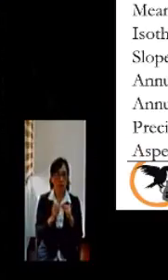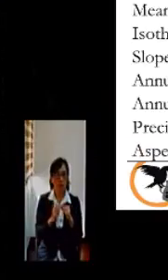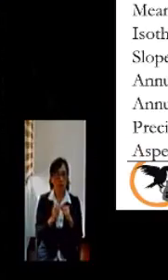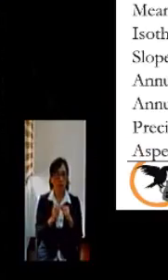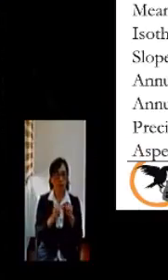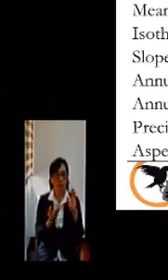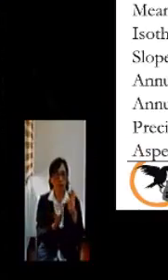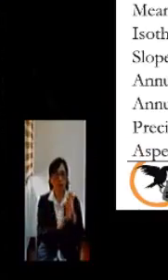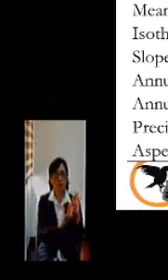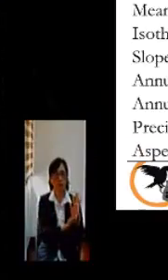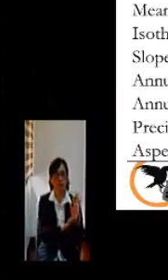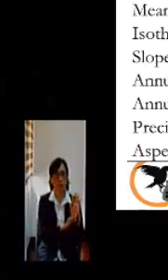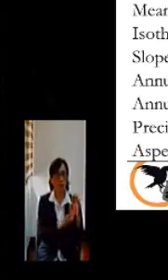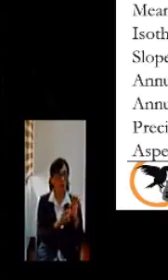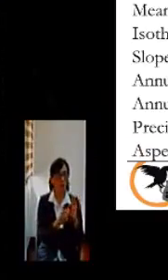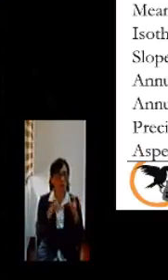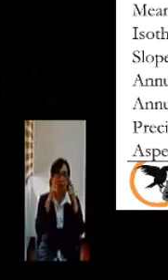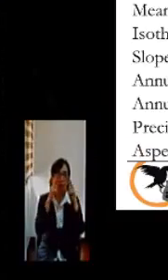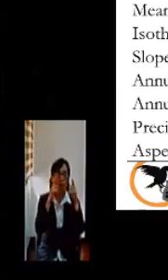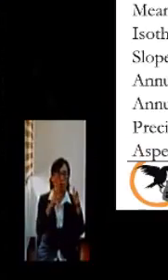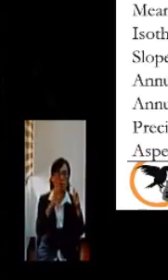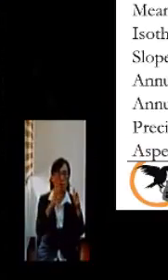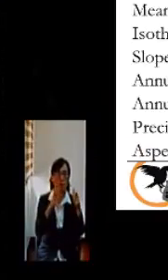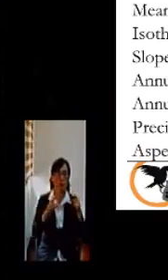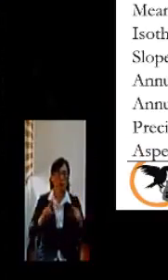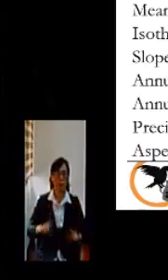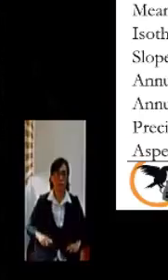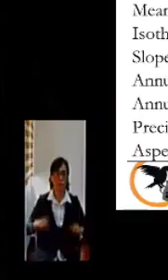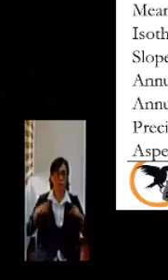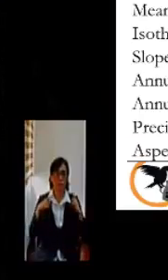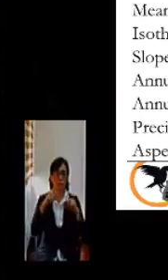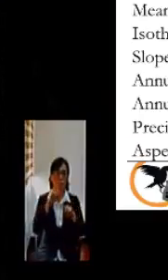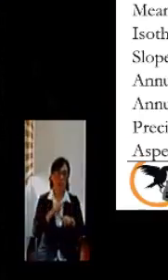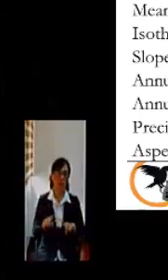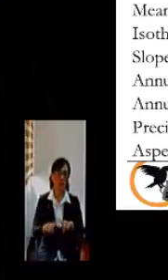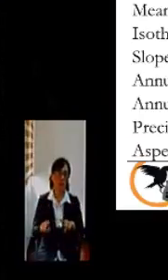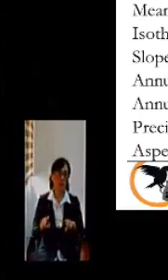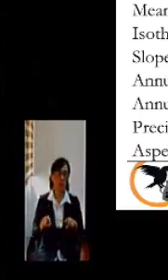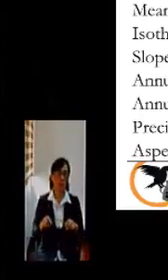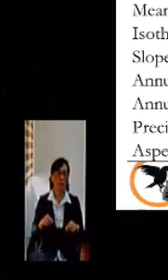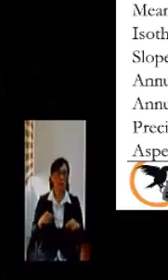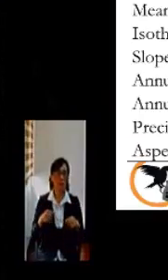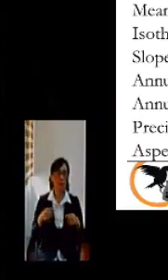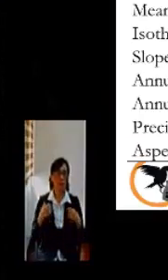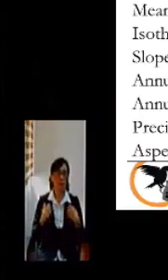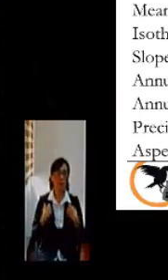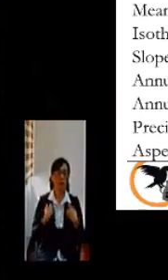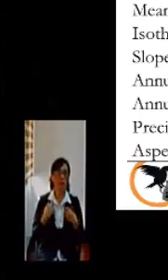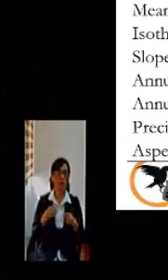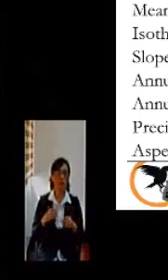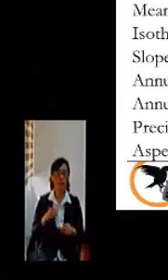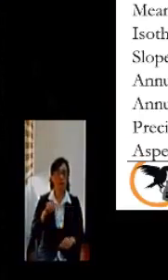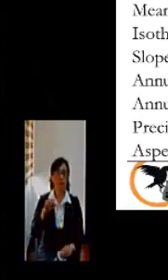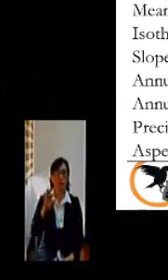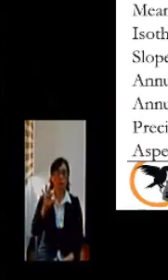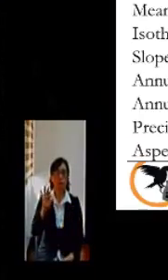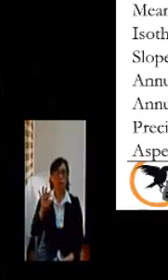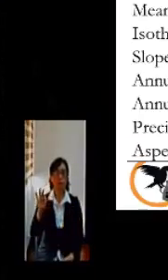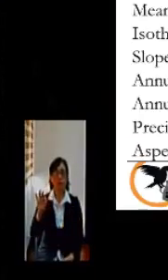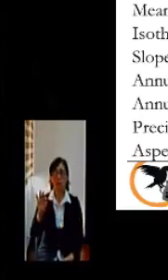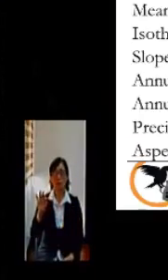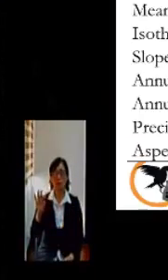evidence to this, when we looked at the bioclimatic predictors, in 1988, this species,